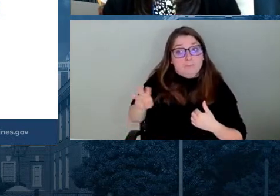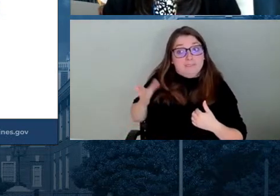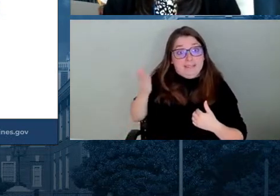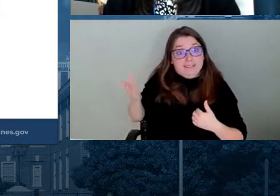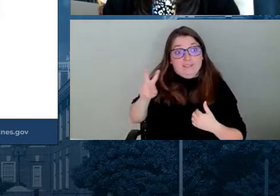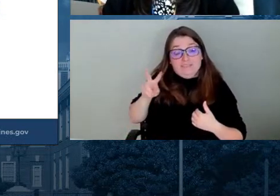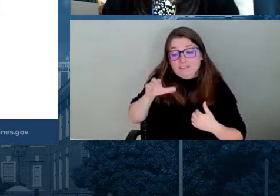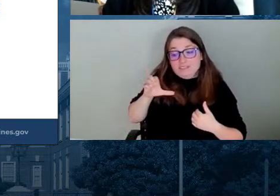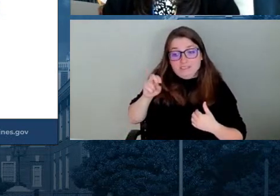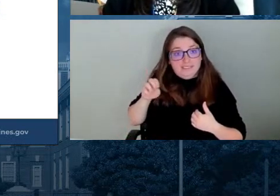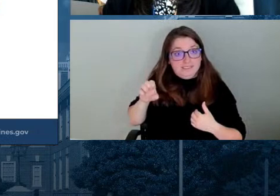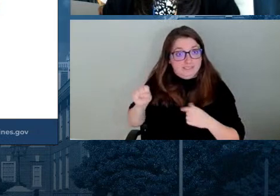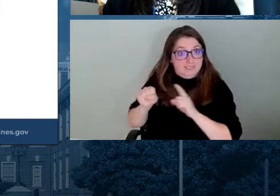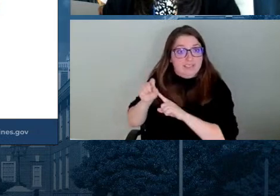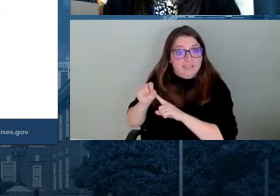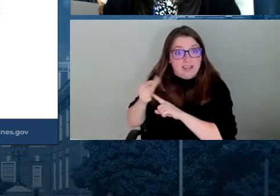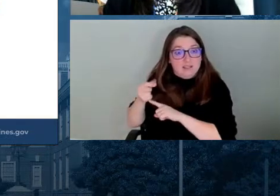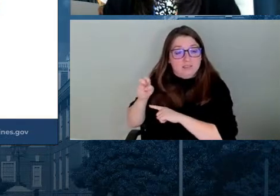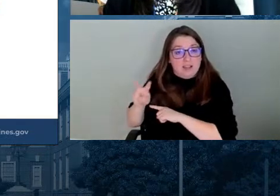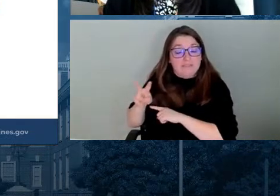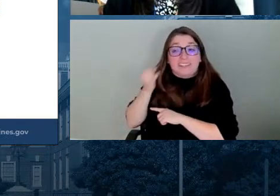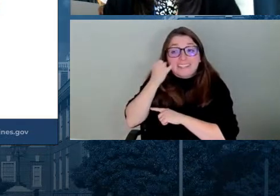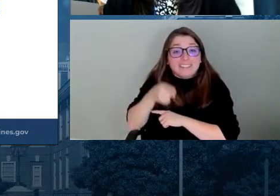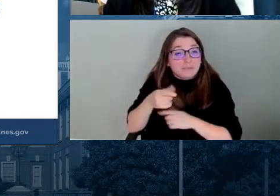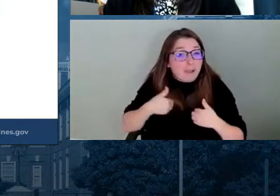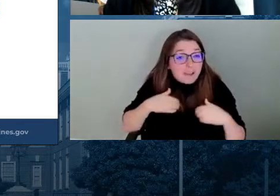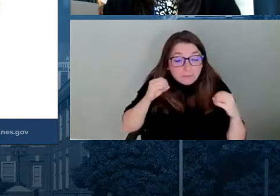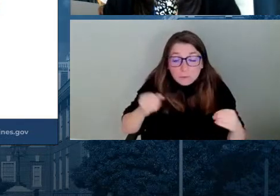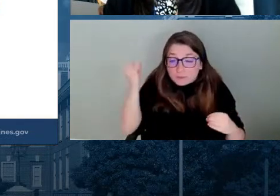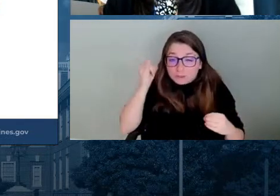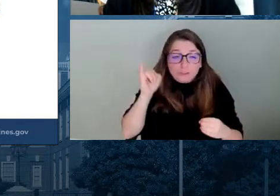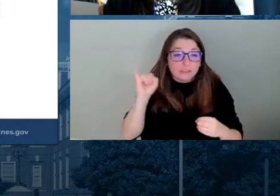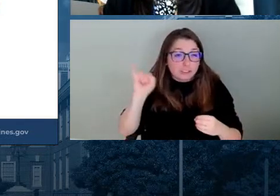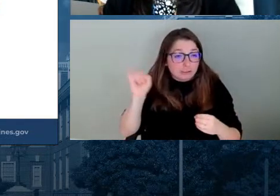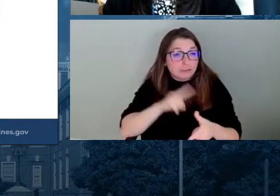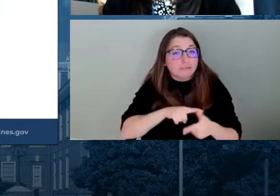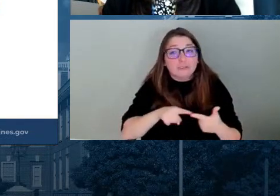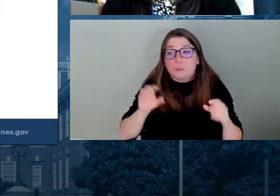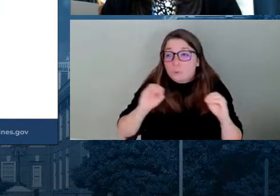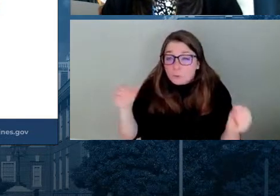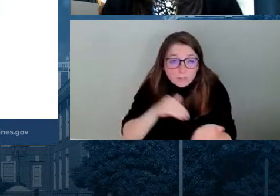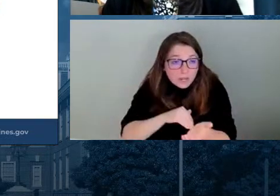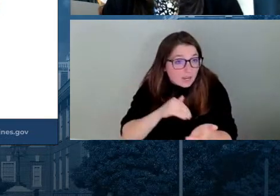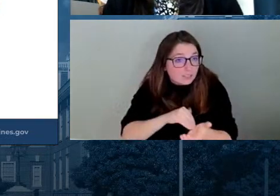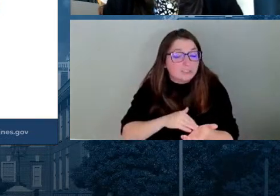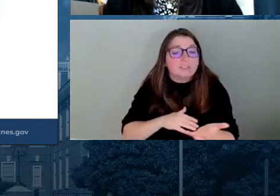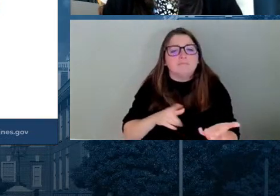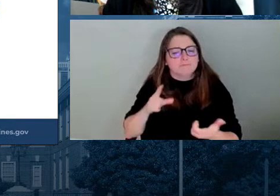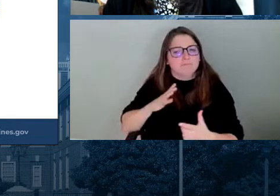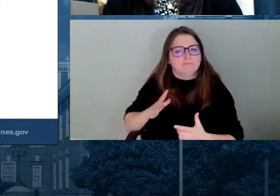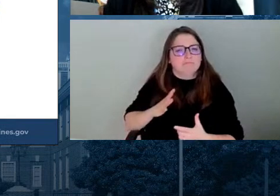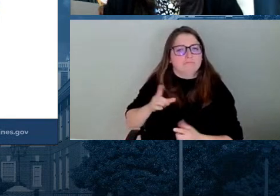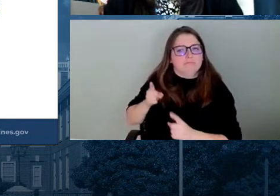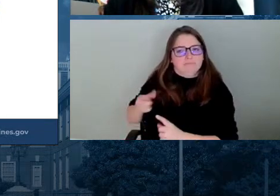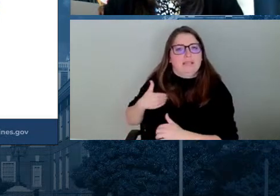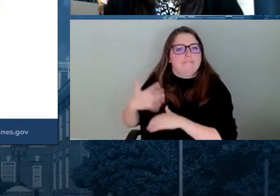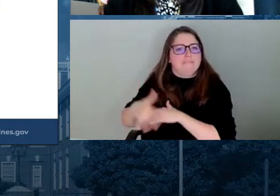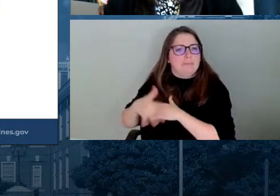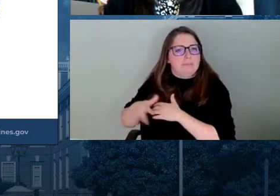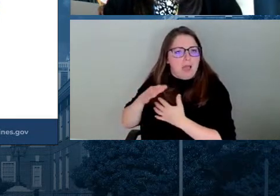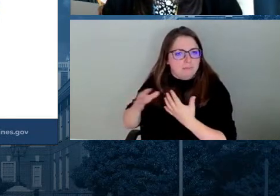if, again, you are uninsured or underinsured or don't have access to a doctor. The federally qualified health centers